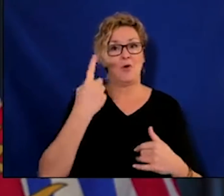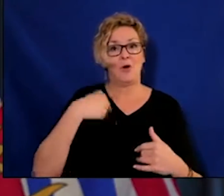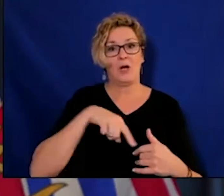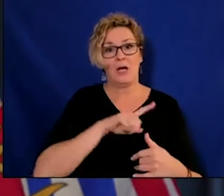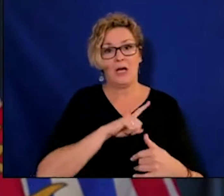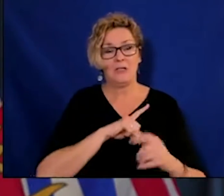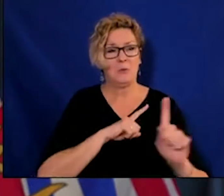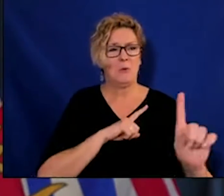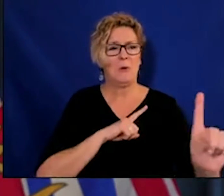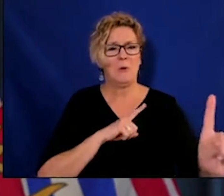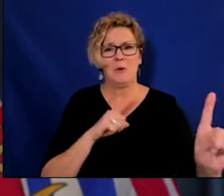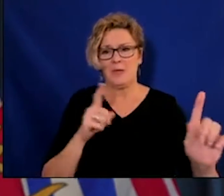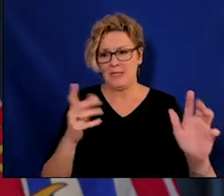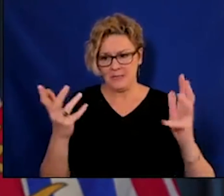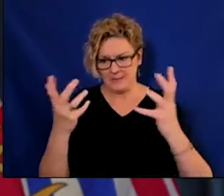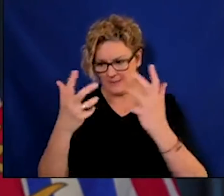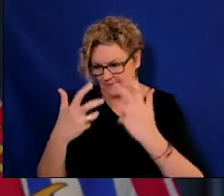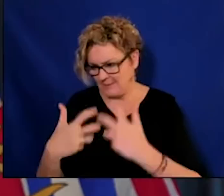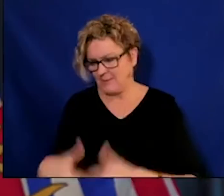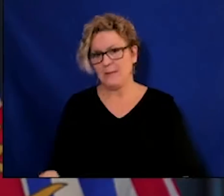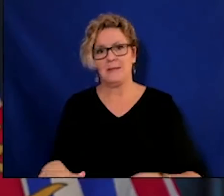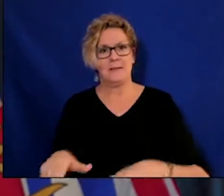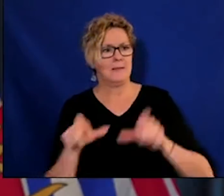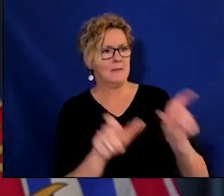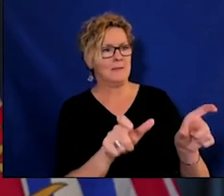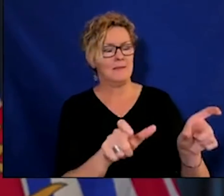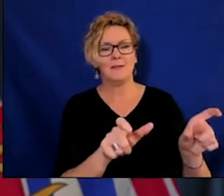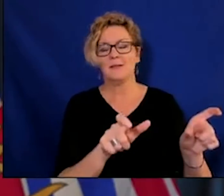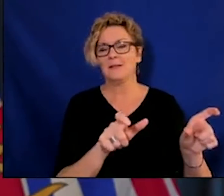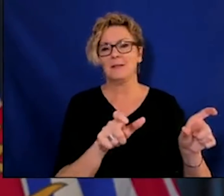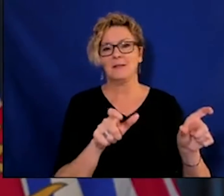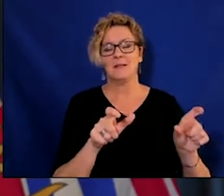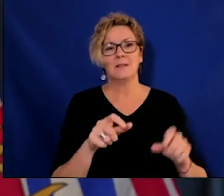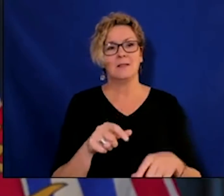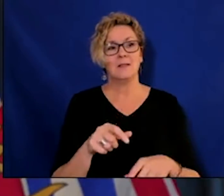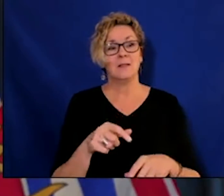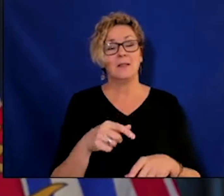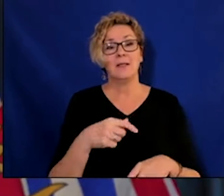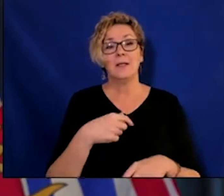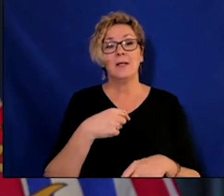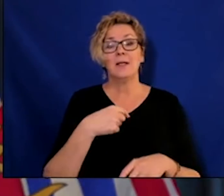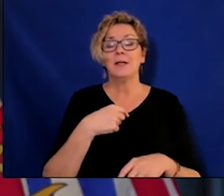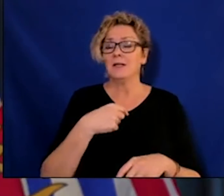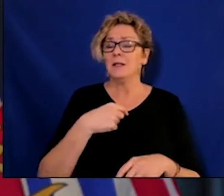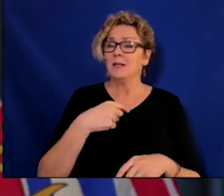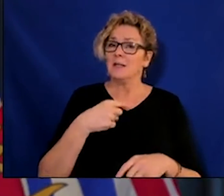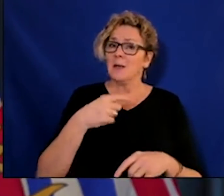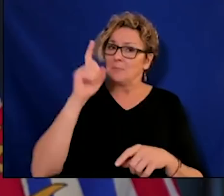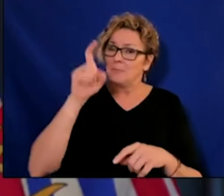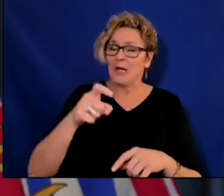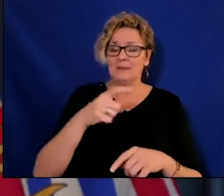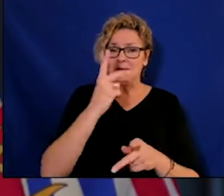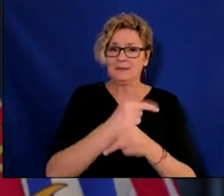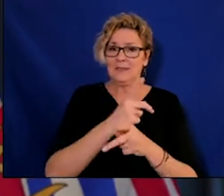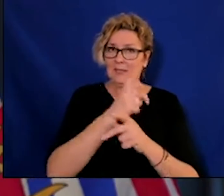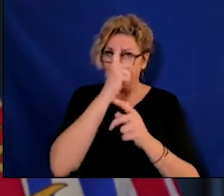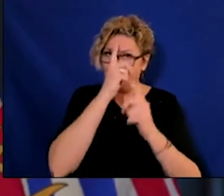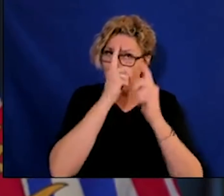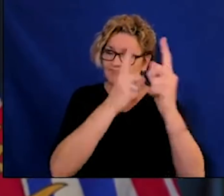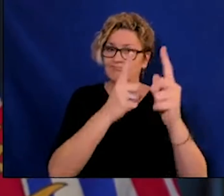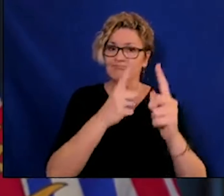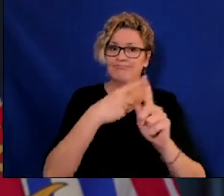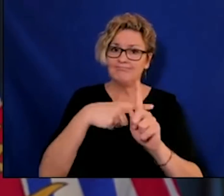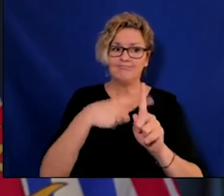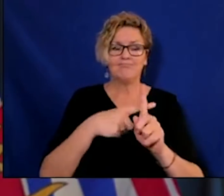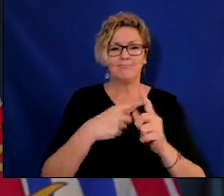up hope, of course, because I do think there is hope, but to remind us that we have the knowledge,